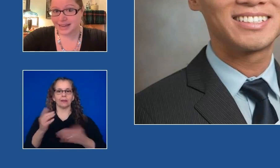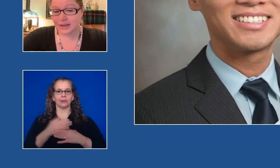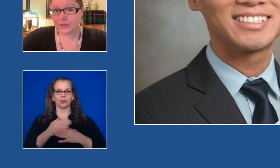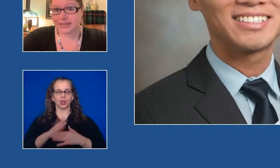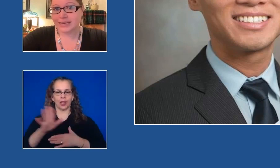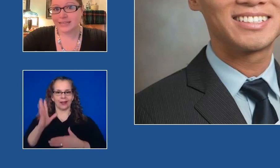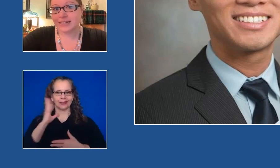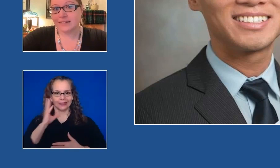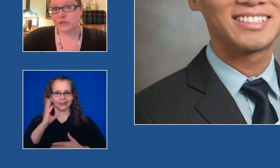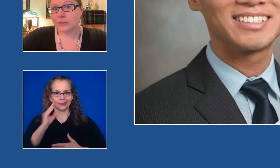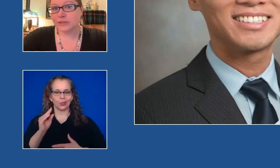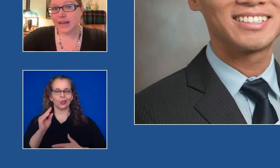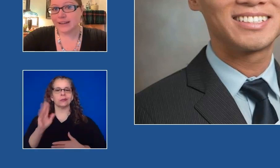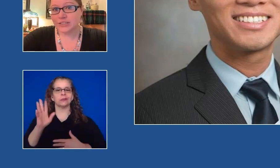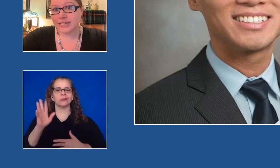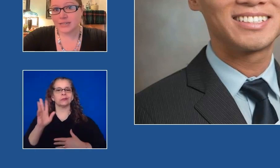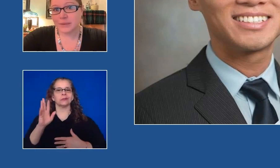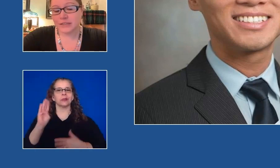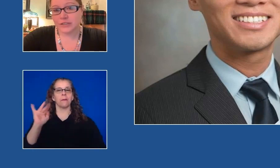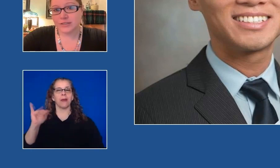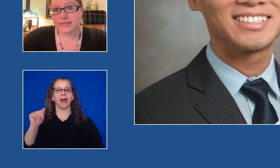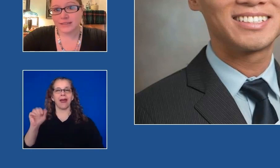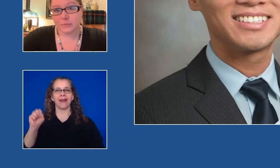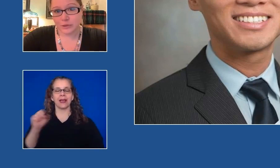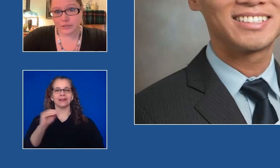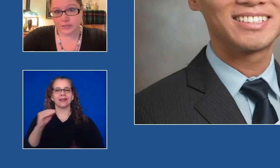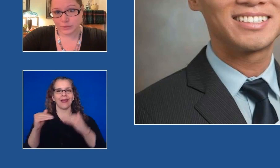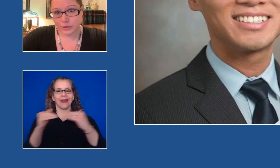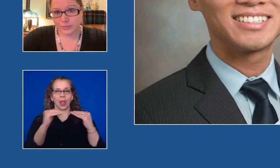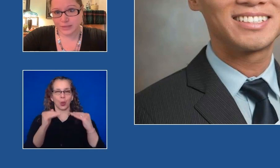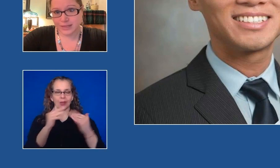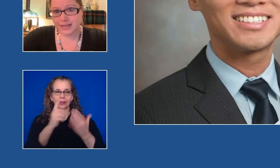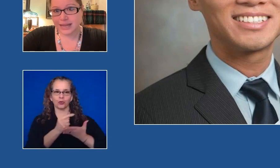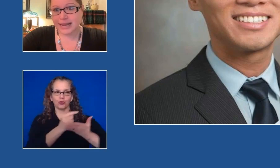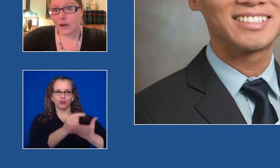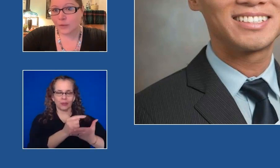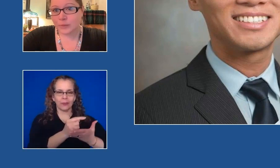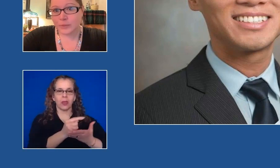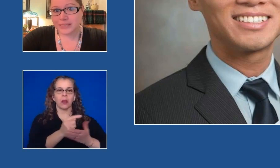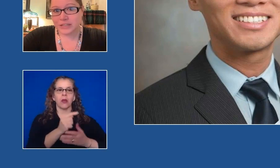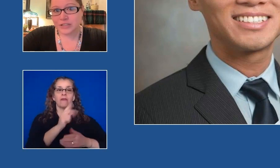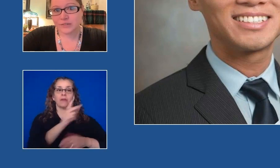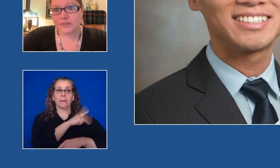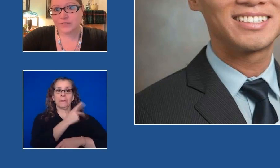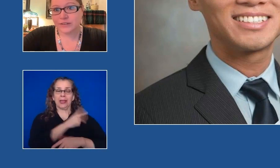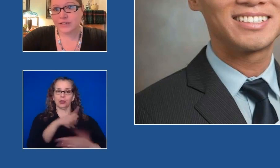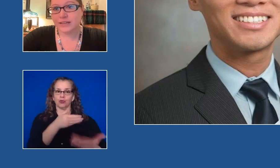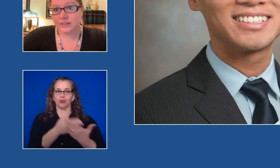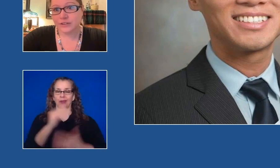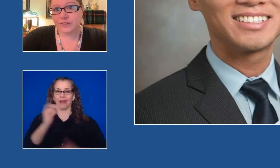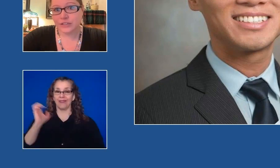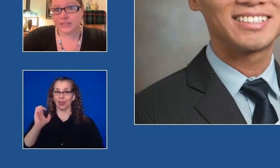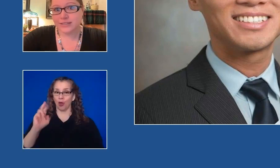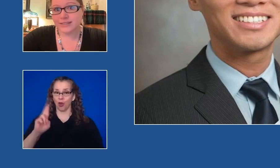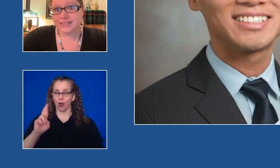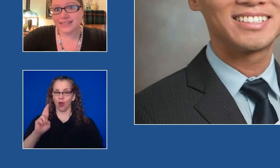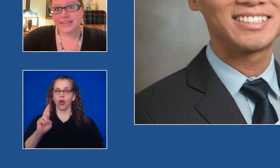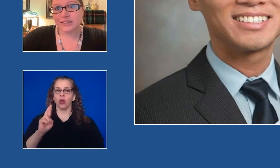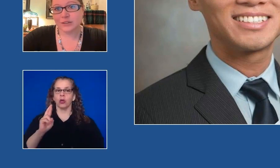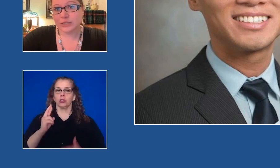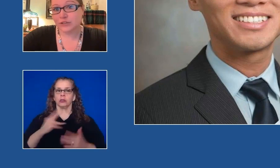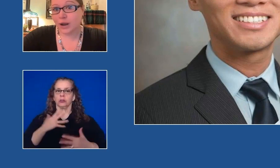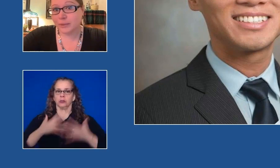bias and equity in the treatment of agitated patients in the emergency room, and how implementation of